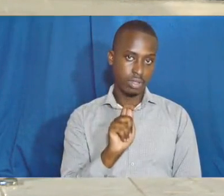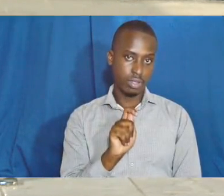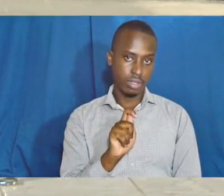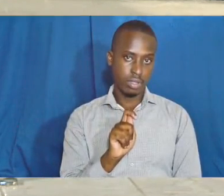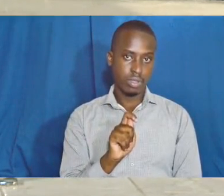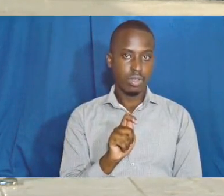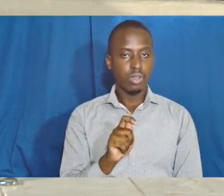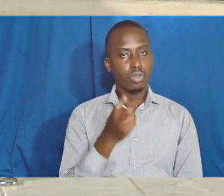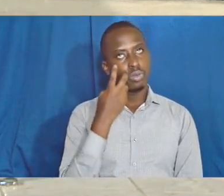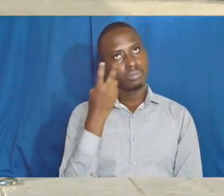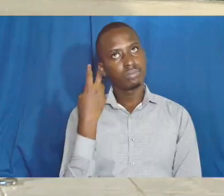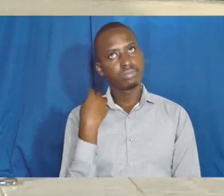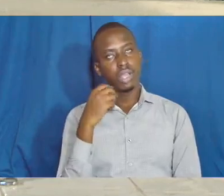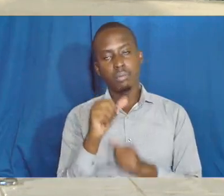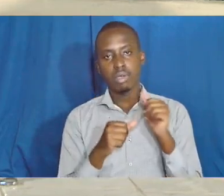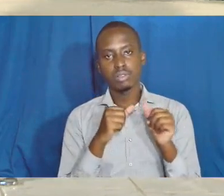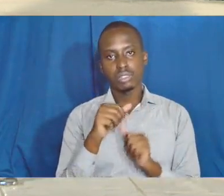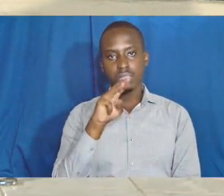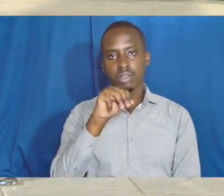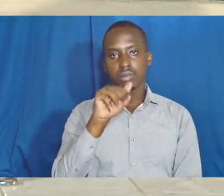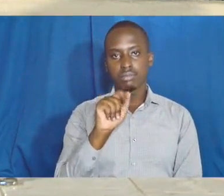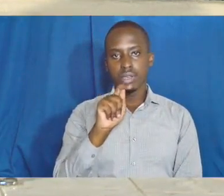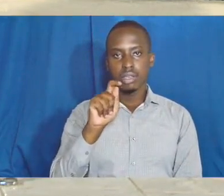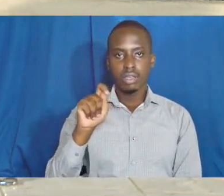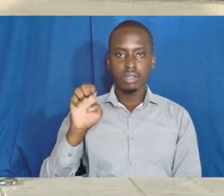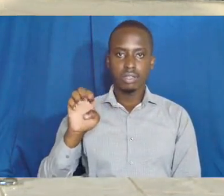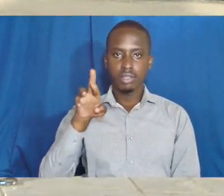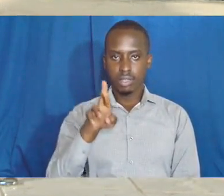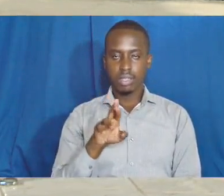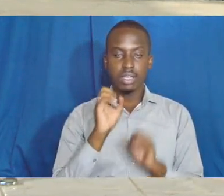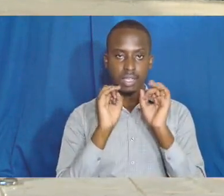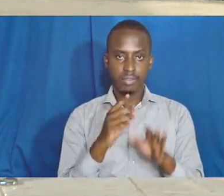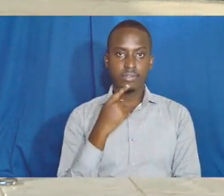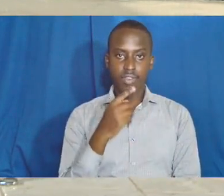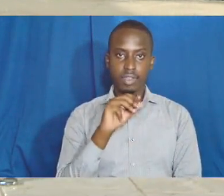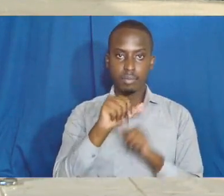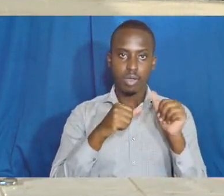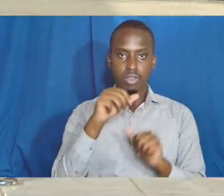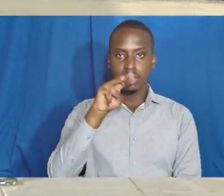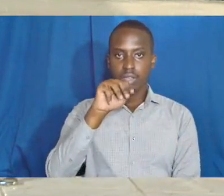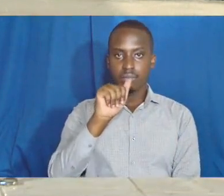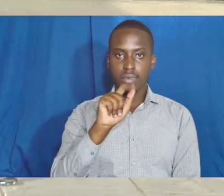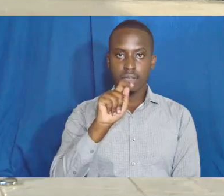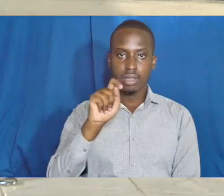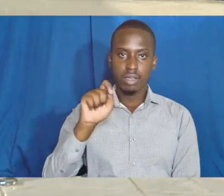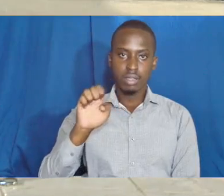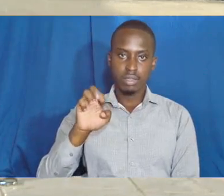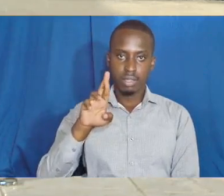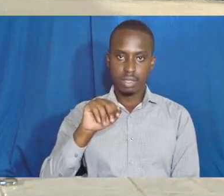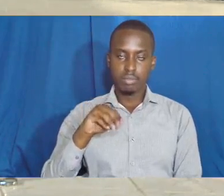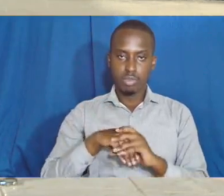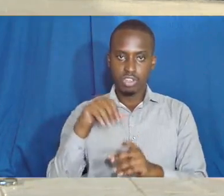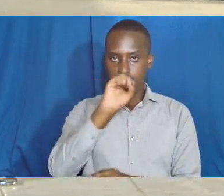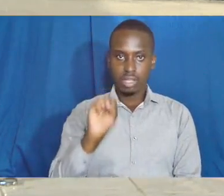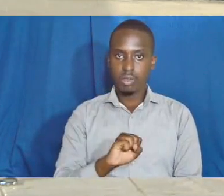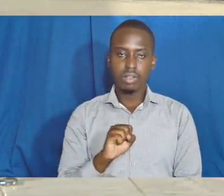you could have looked at matter. And when I talk about matter, by this time in Senior 1,